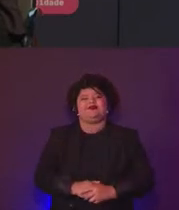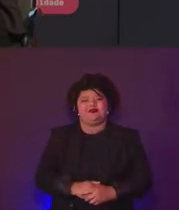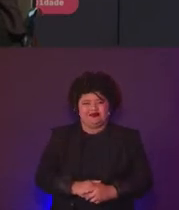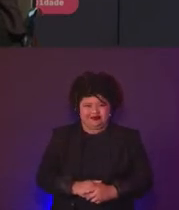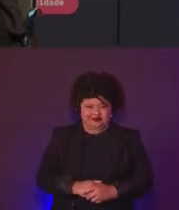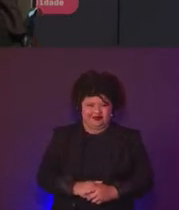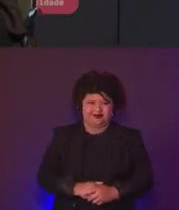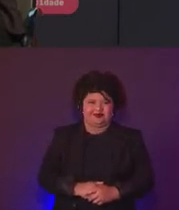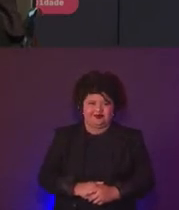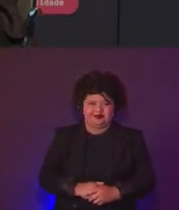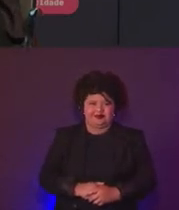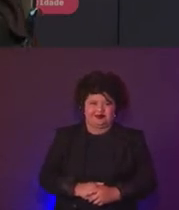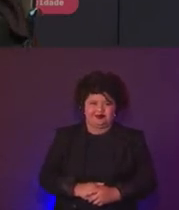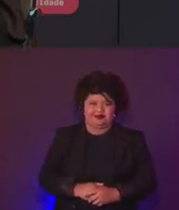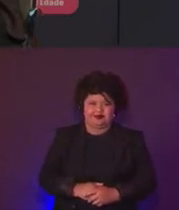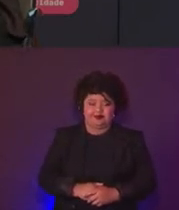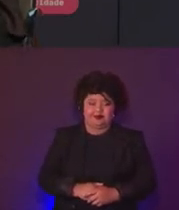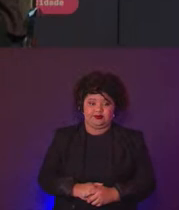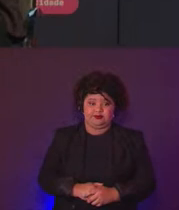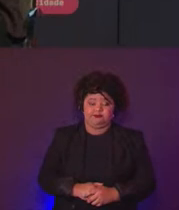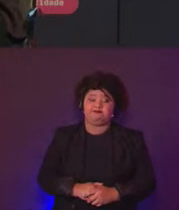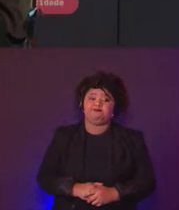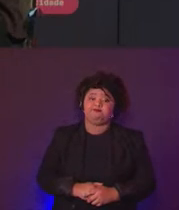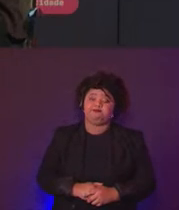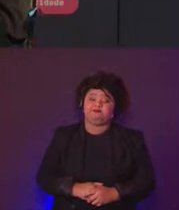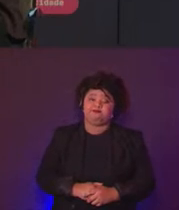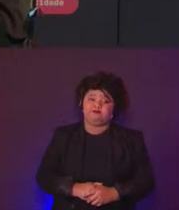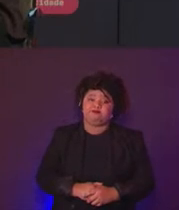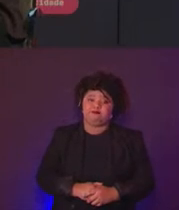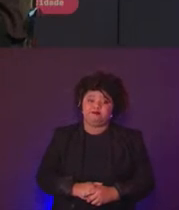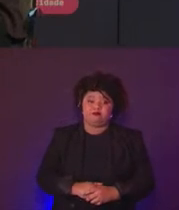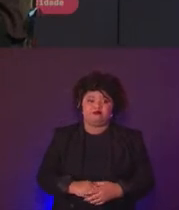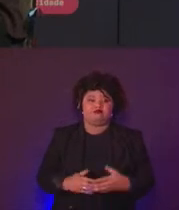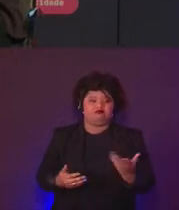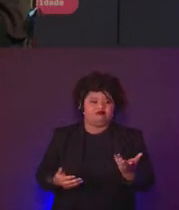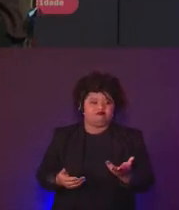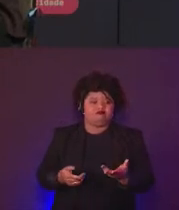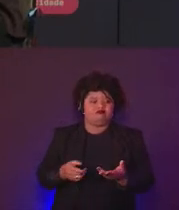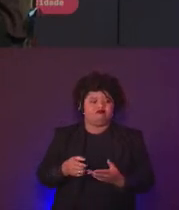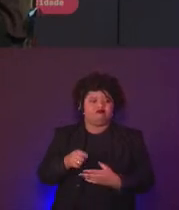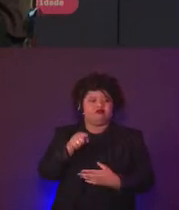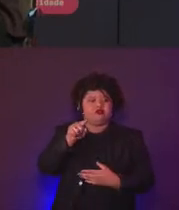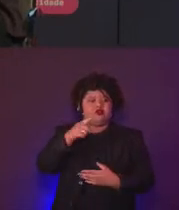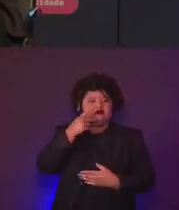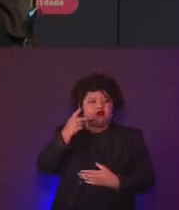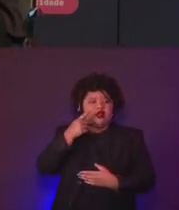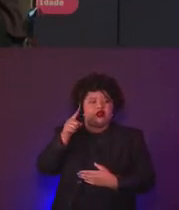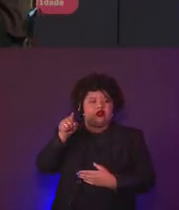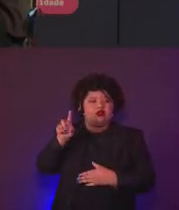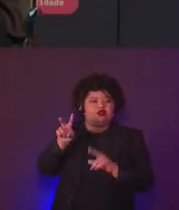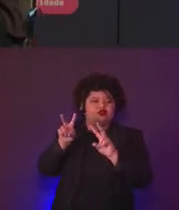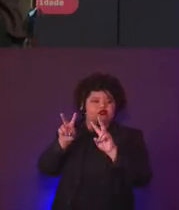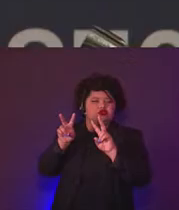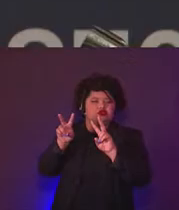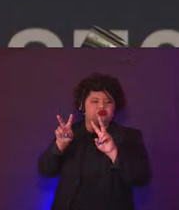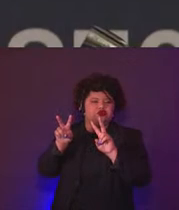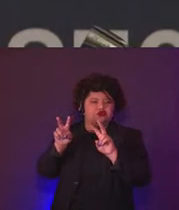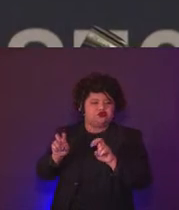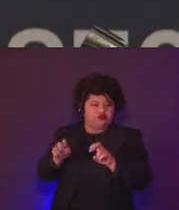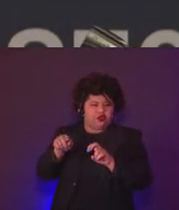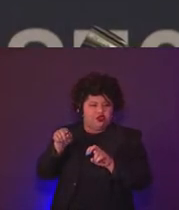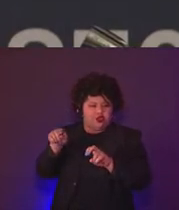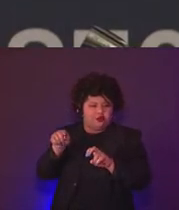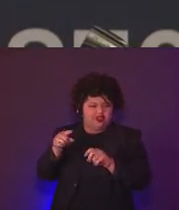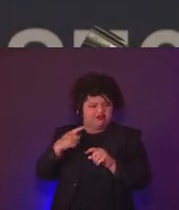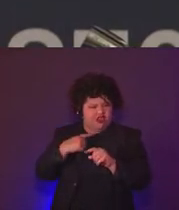character. Right, you must be talking about the fake ID? Yeah, did you fake ID? Yeah,